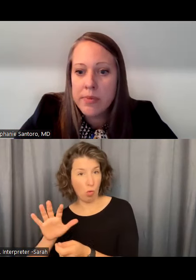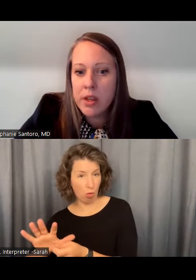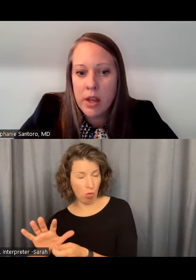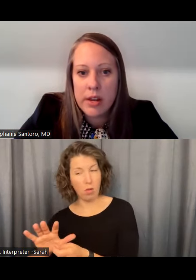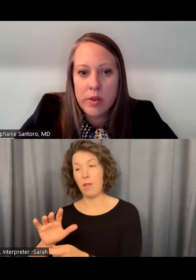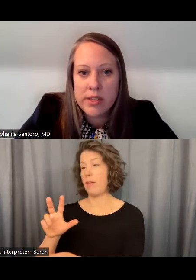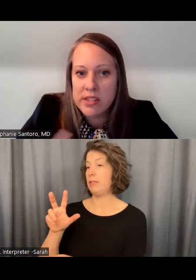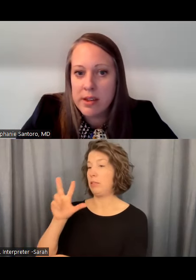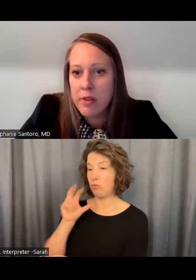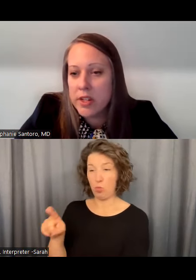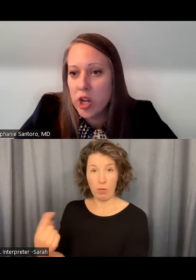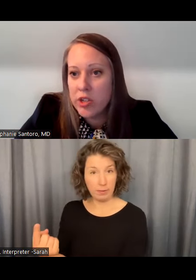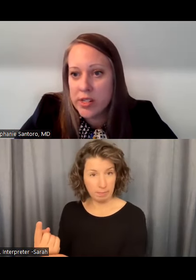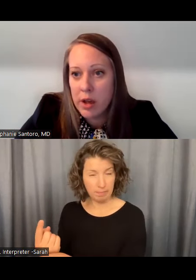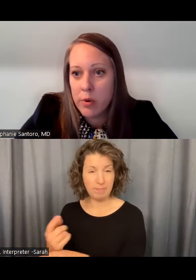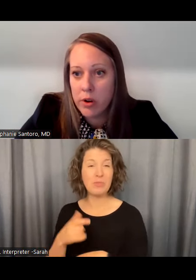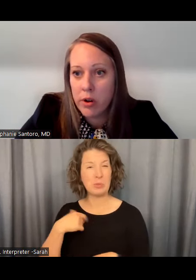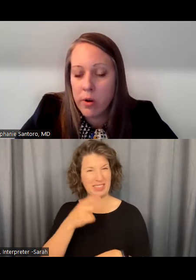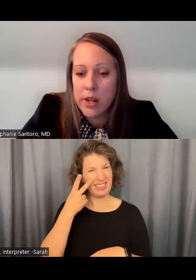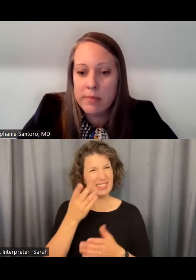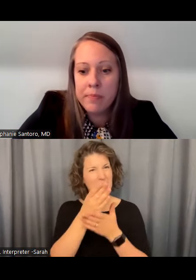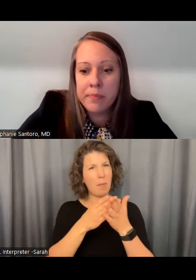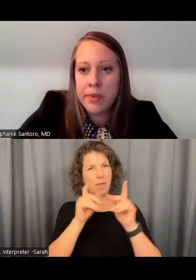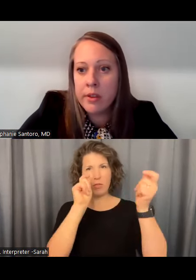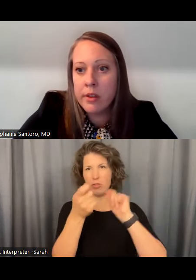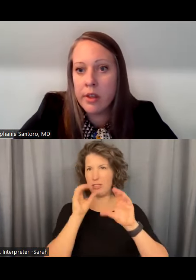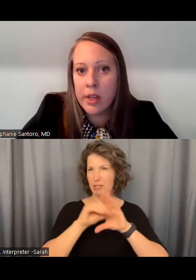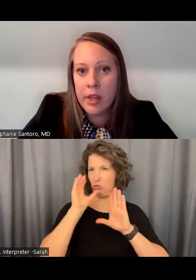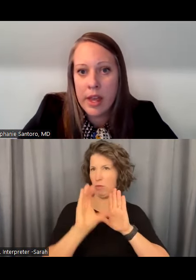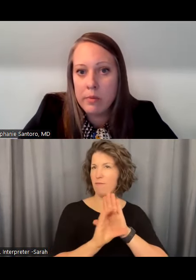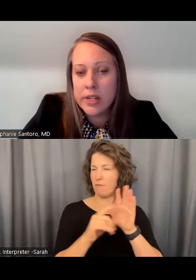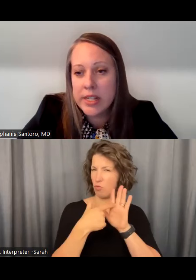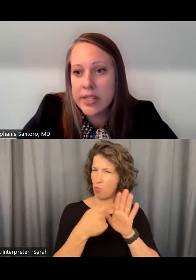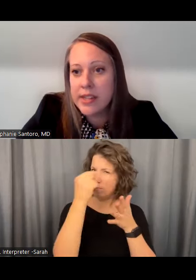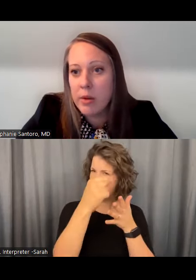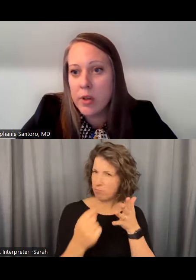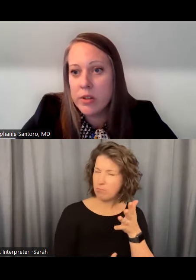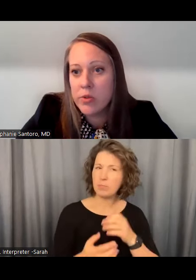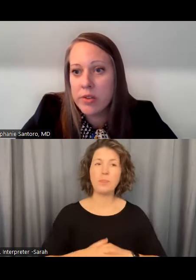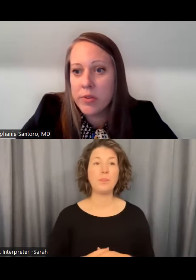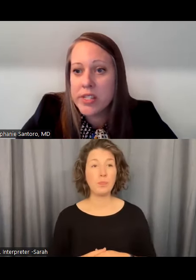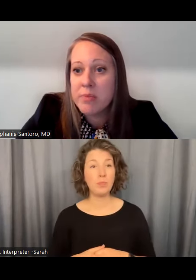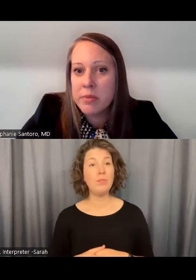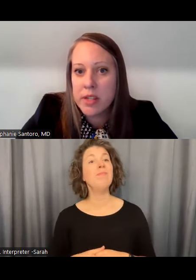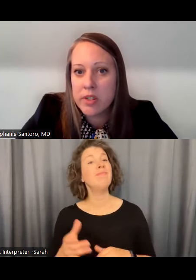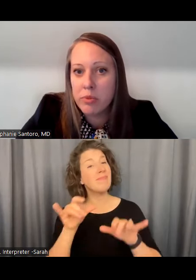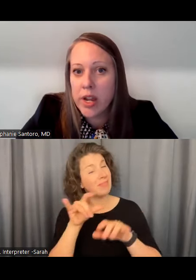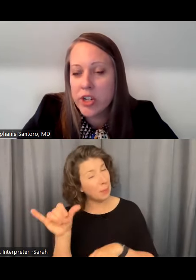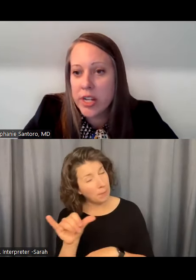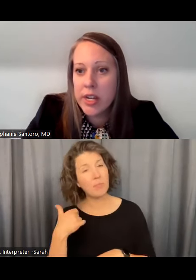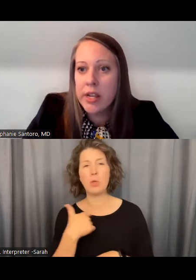only. And you can see some of the changes that were occurring. And we did the same. We screened for symptoms